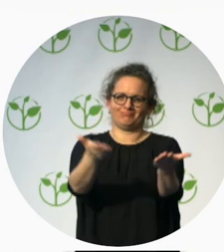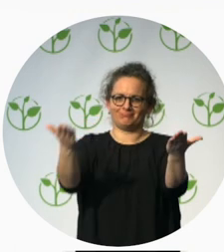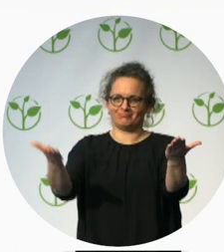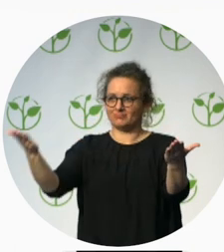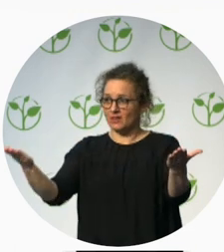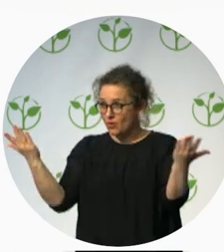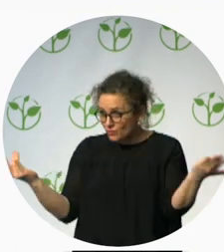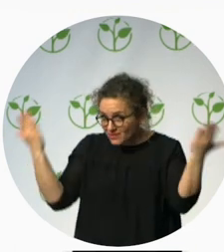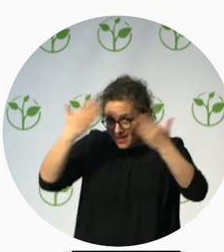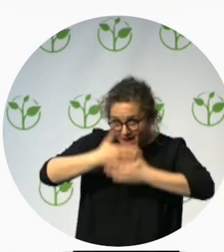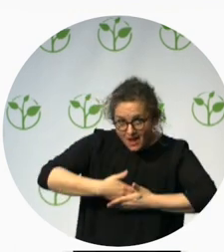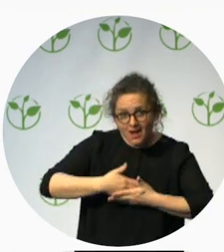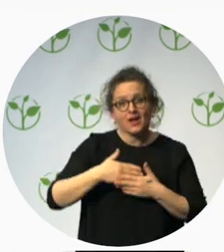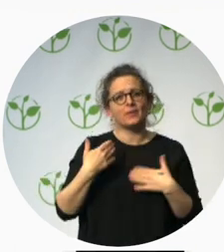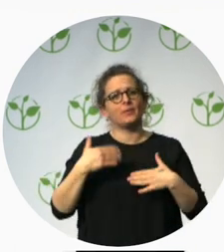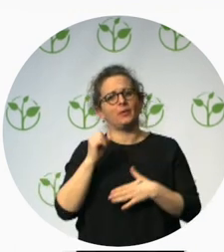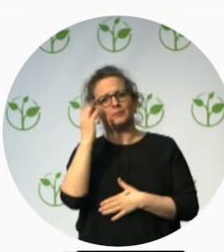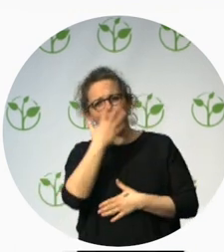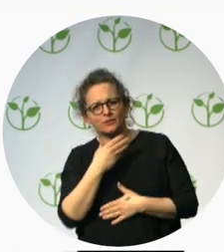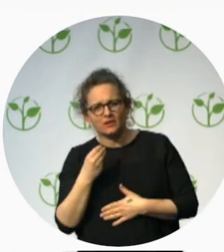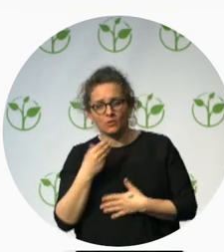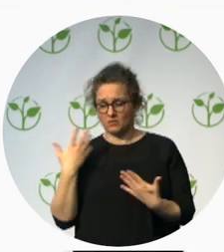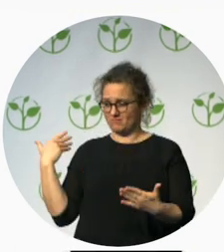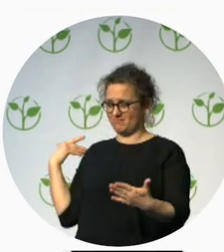years. Not Michael, not Martin.